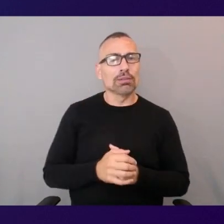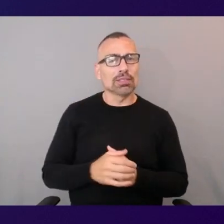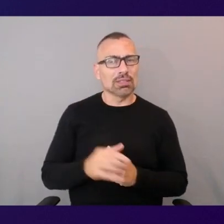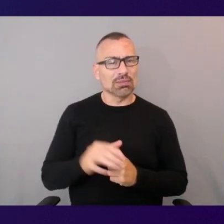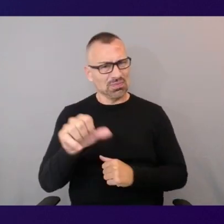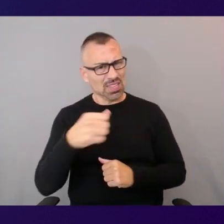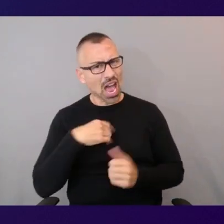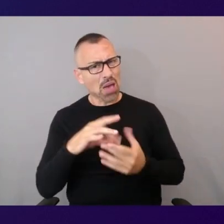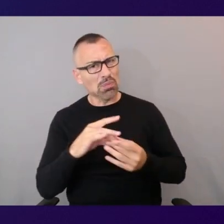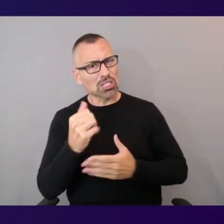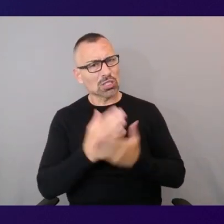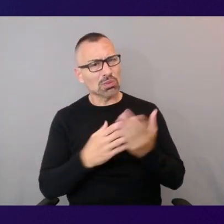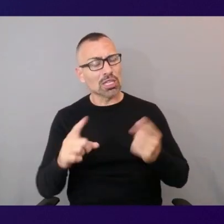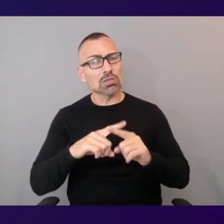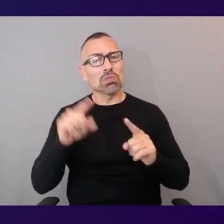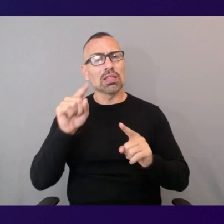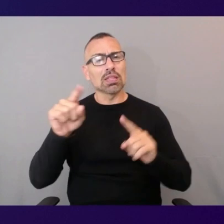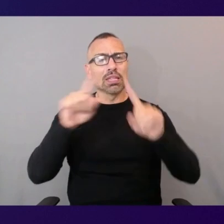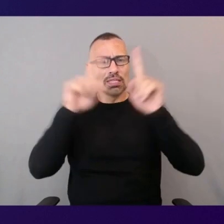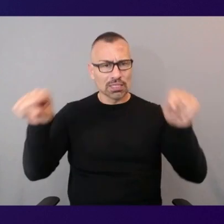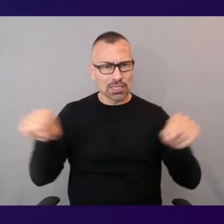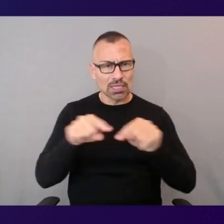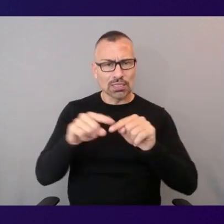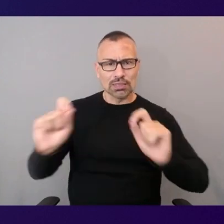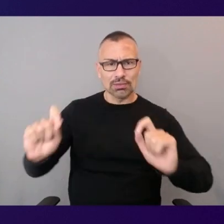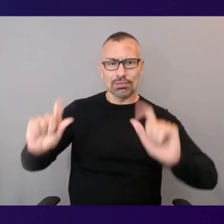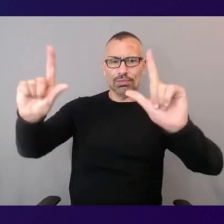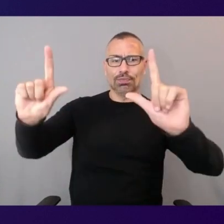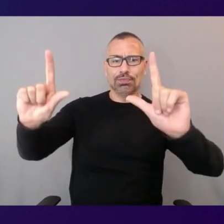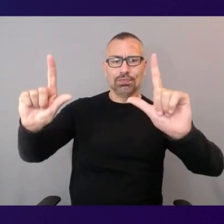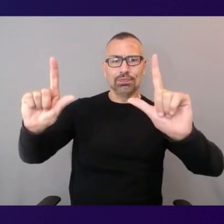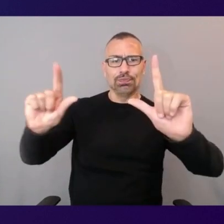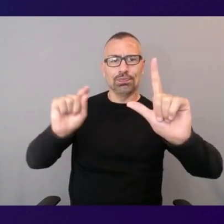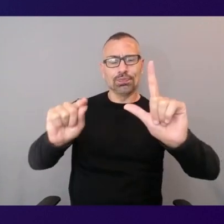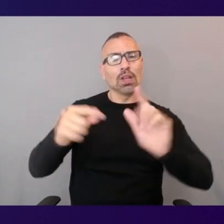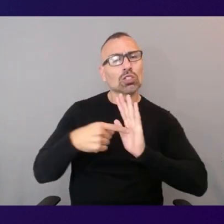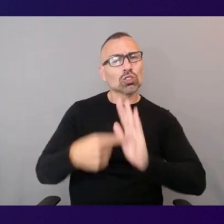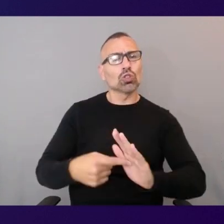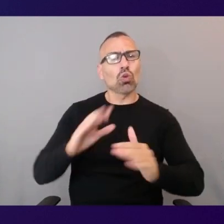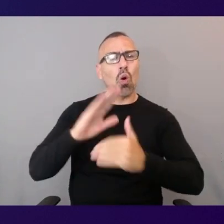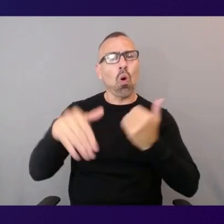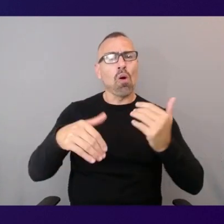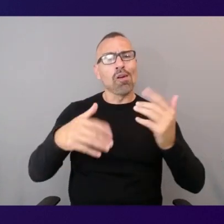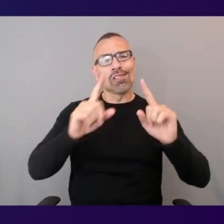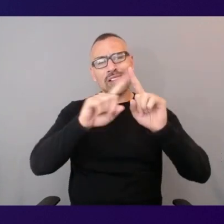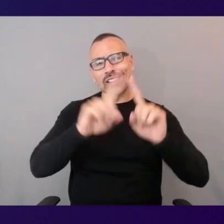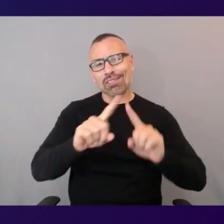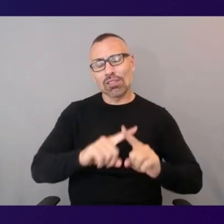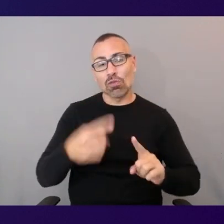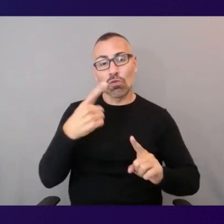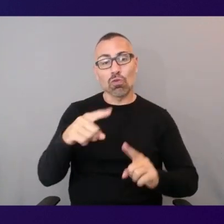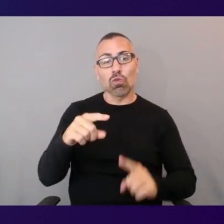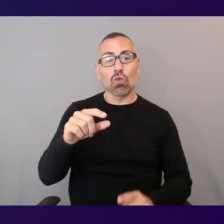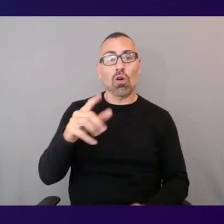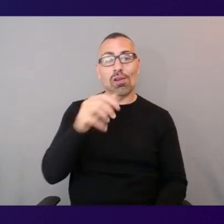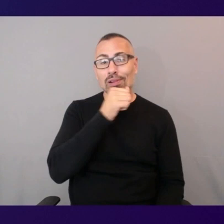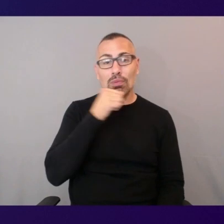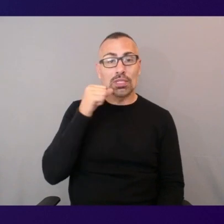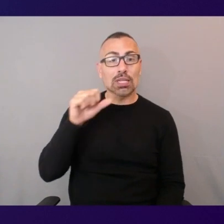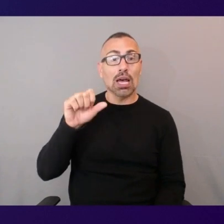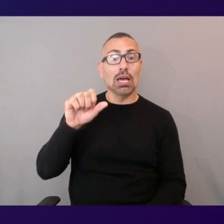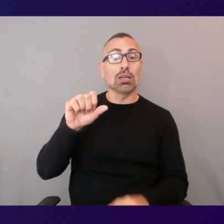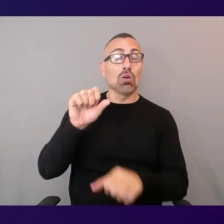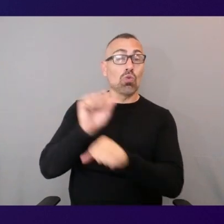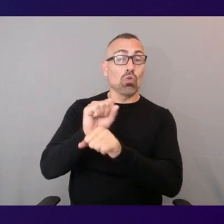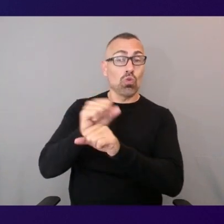gives you a good idea of all of the differentiators that Amazon Workspaces has for our customers. So